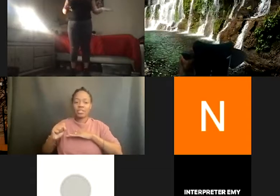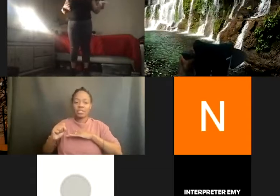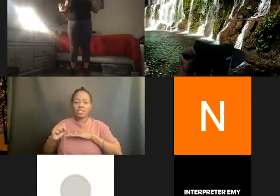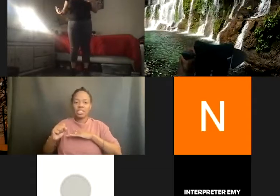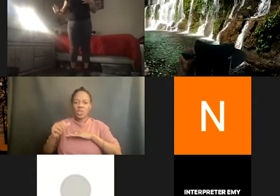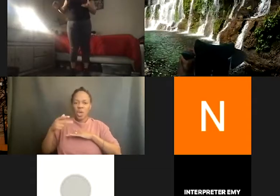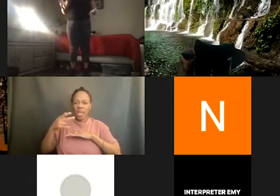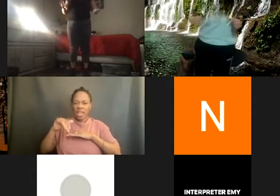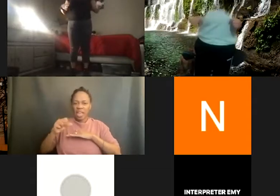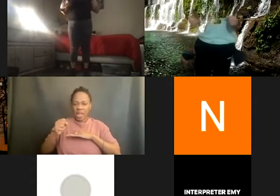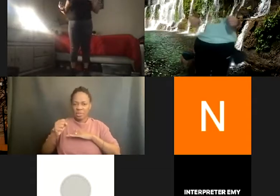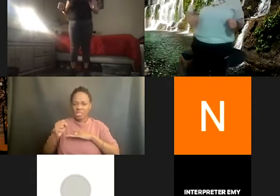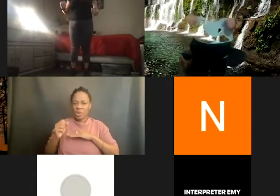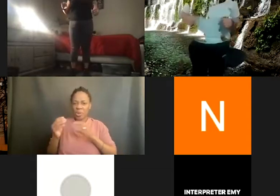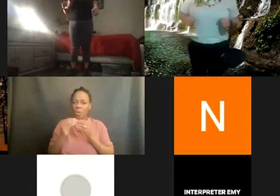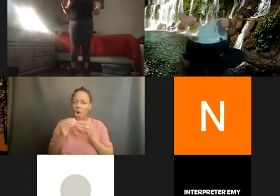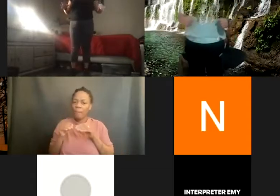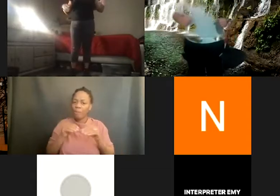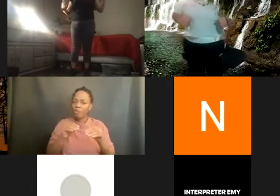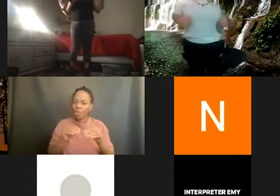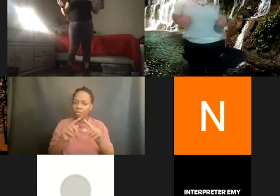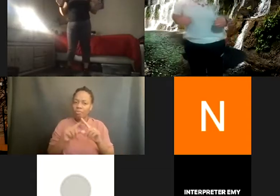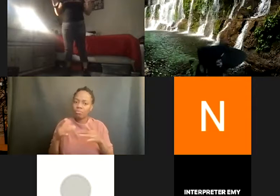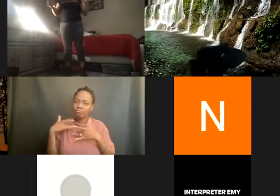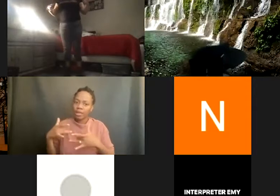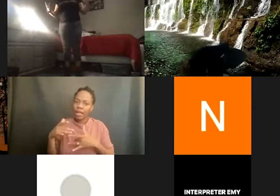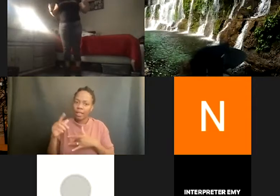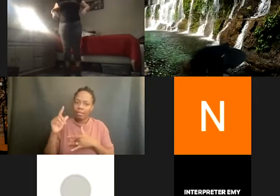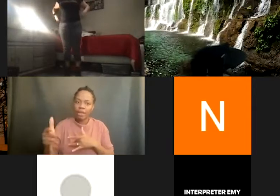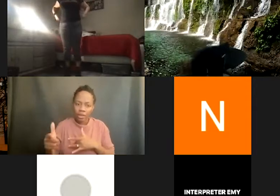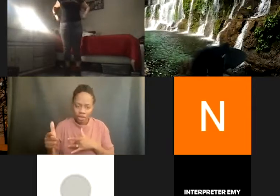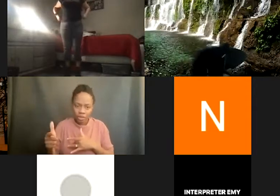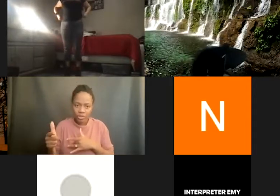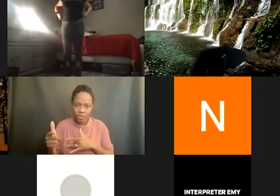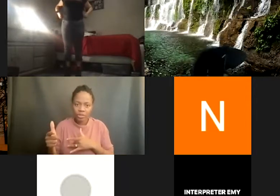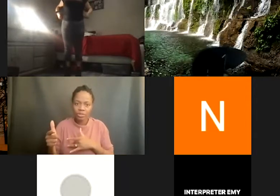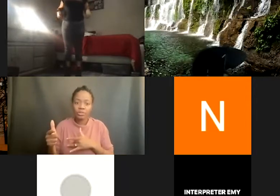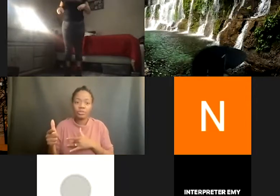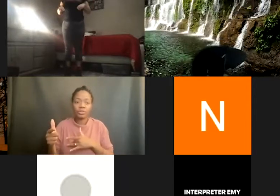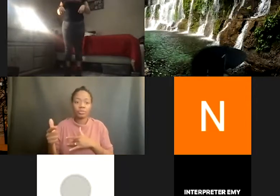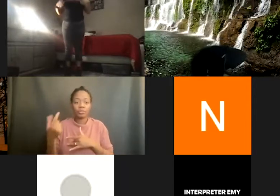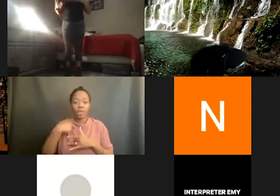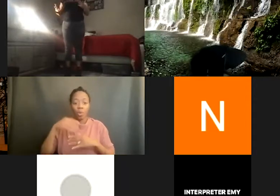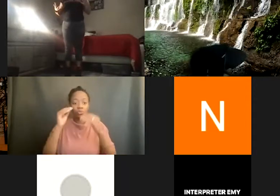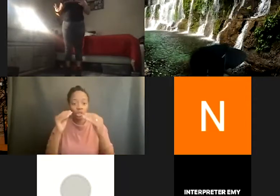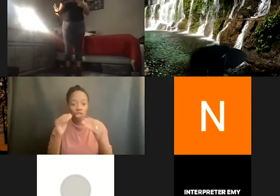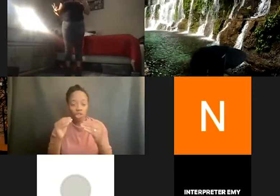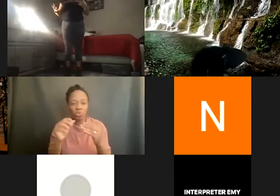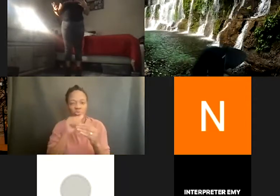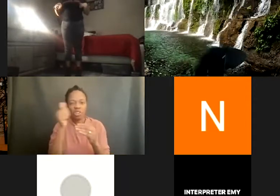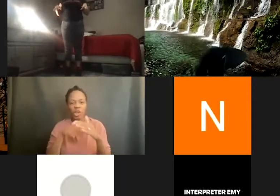more movement, but it's usually later on when you pass the basics. So I'm gonna teach you guys another